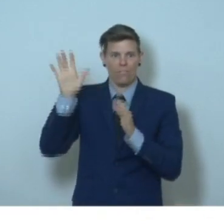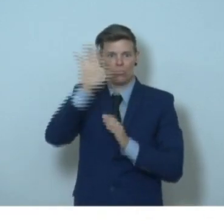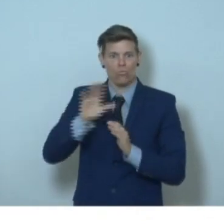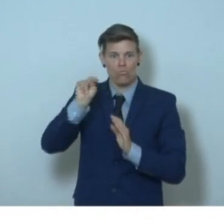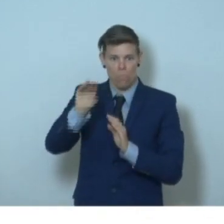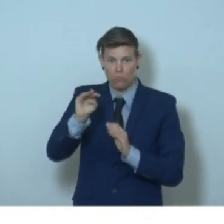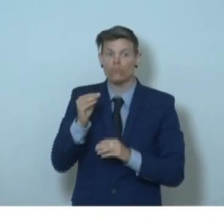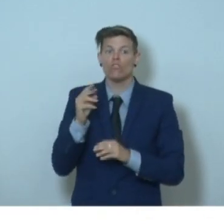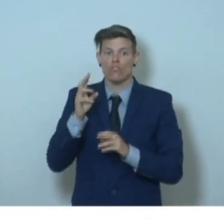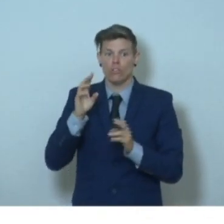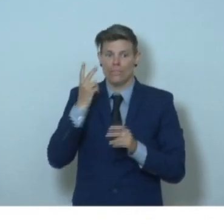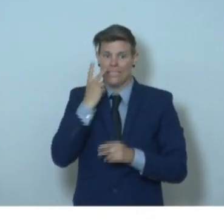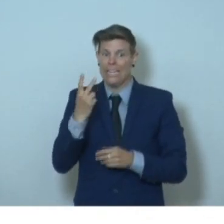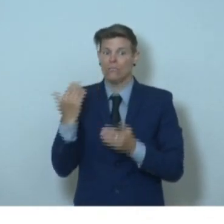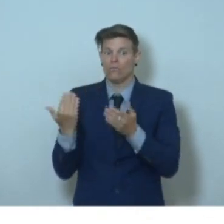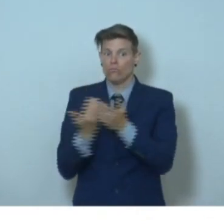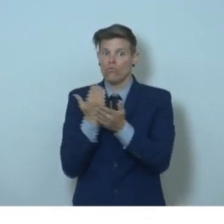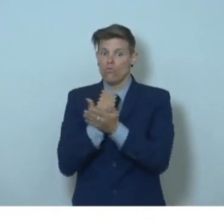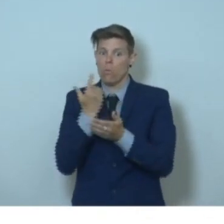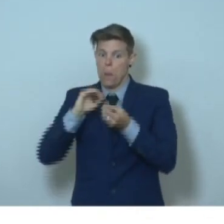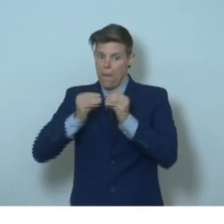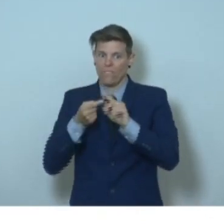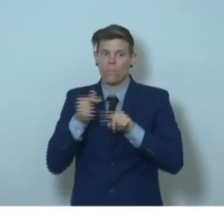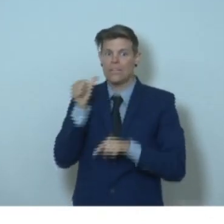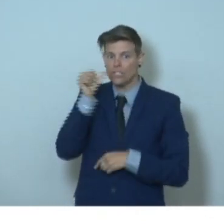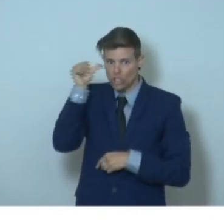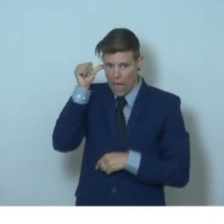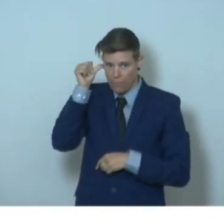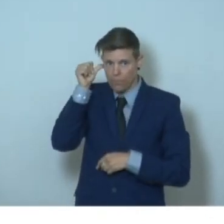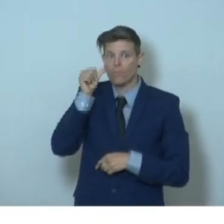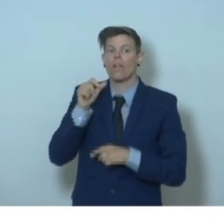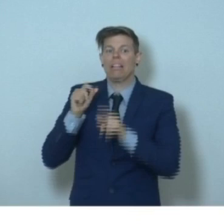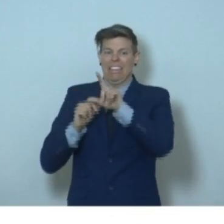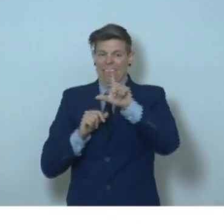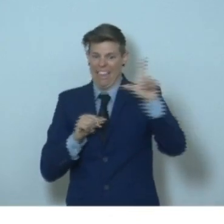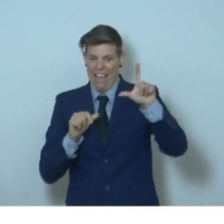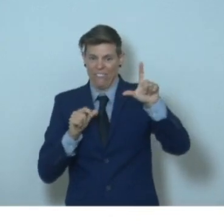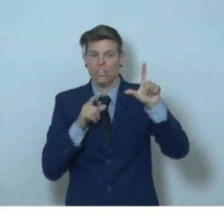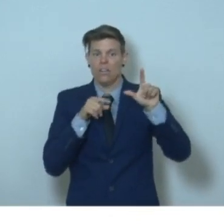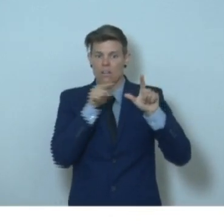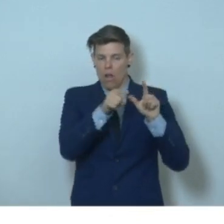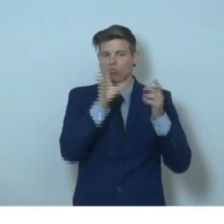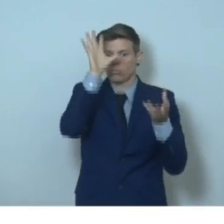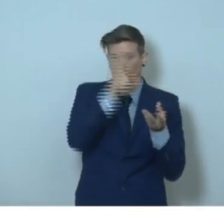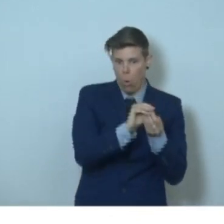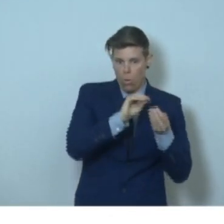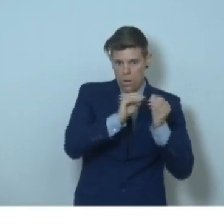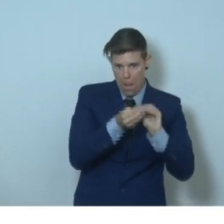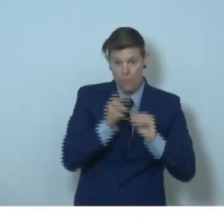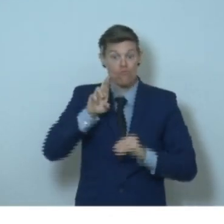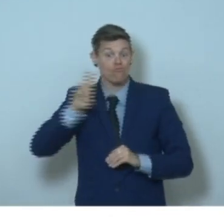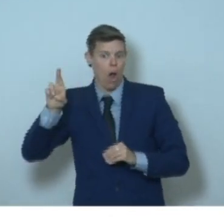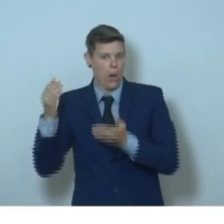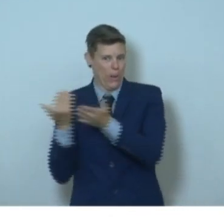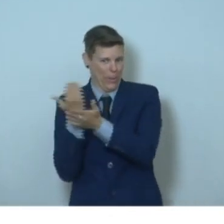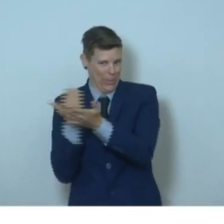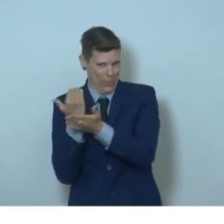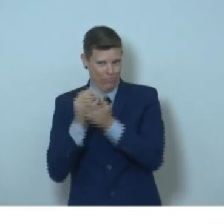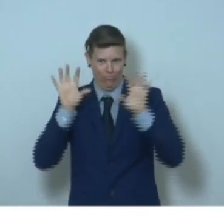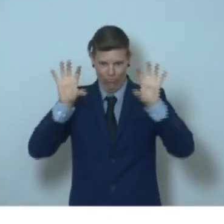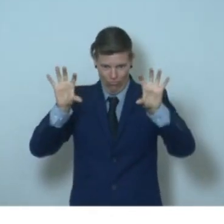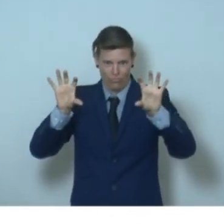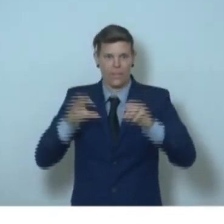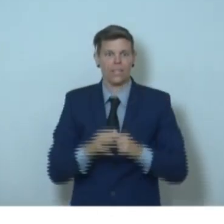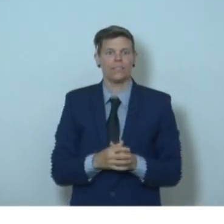new cases yesterday, and on the left, the total number of cases. A couple comments. Number one is that the cases and facilities